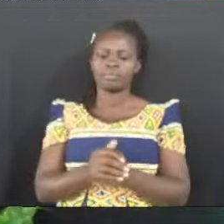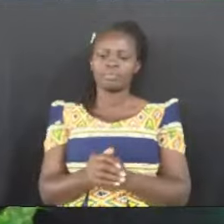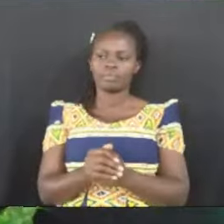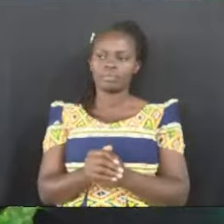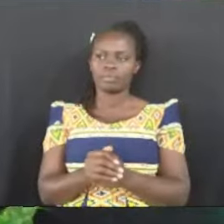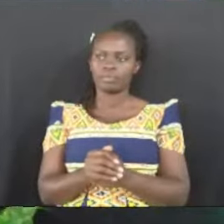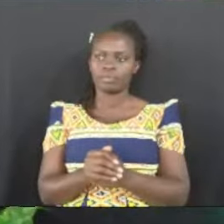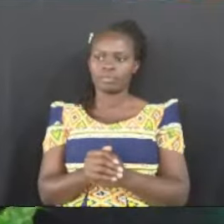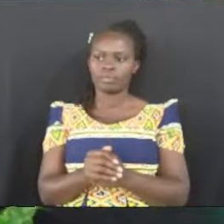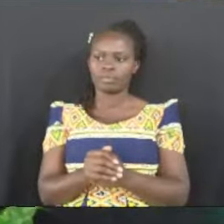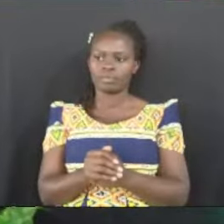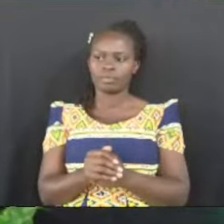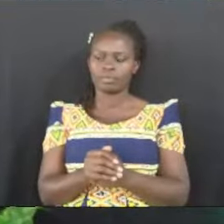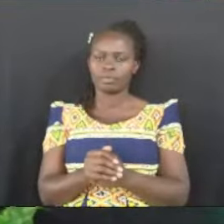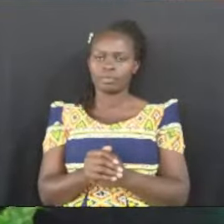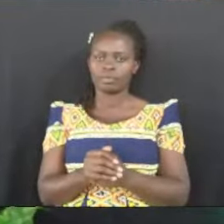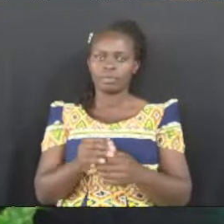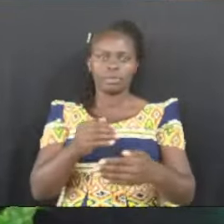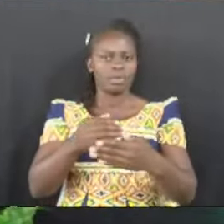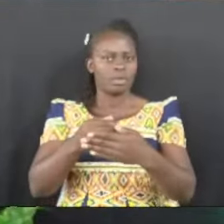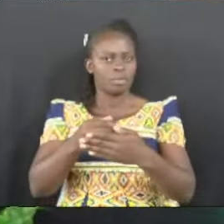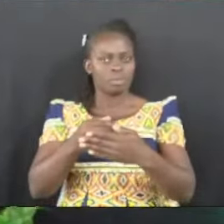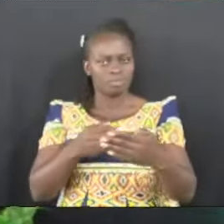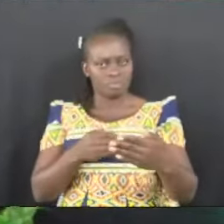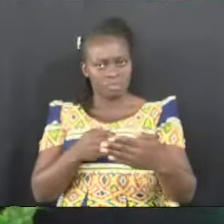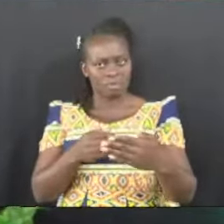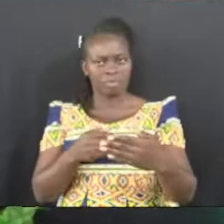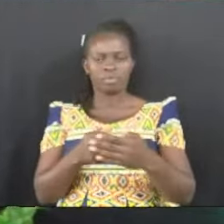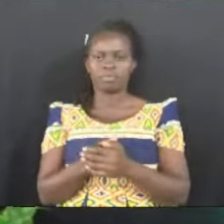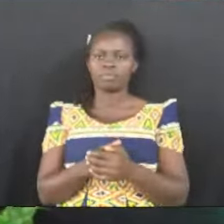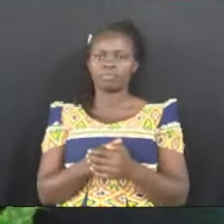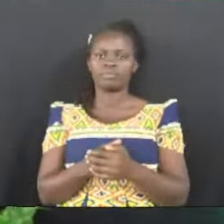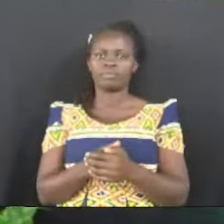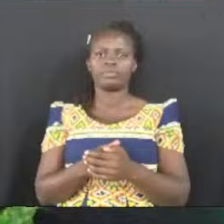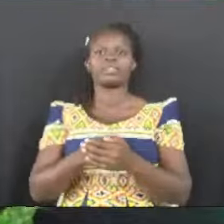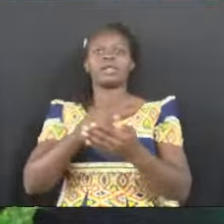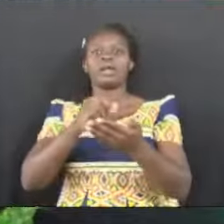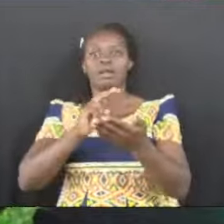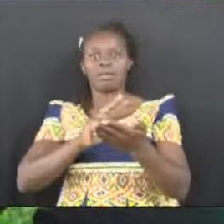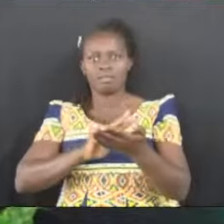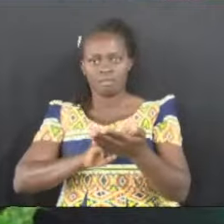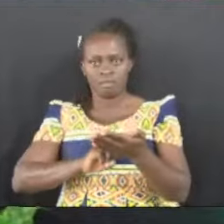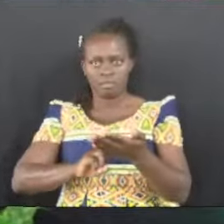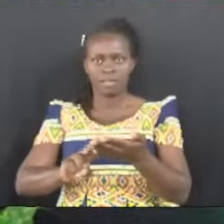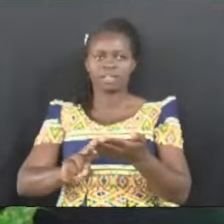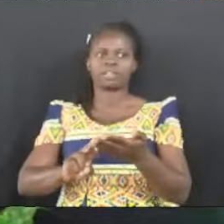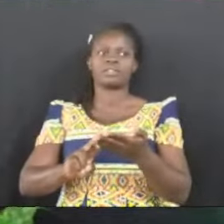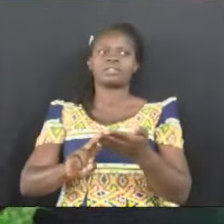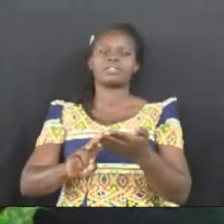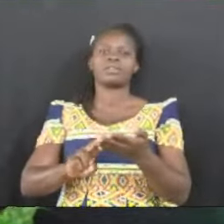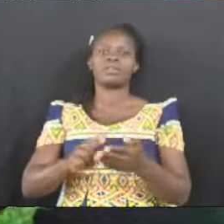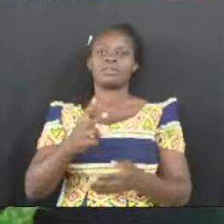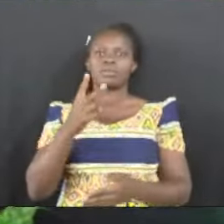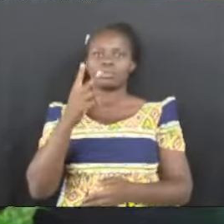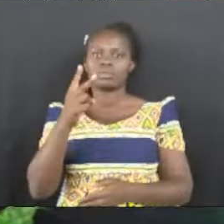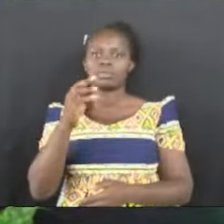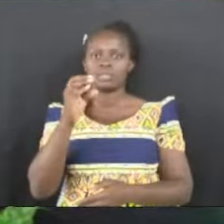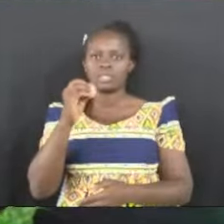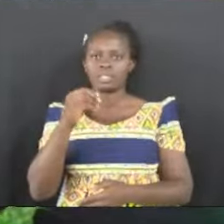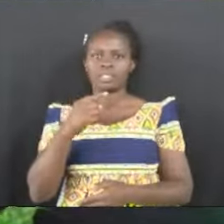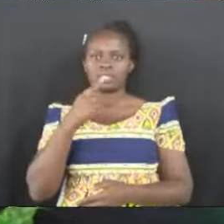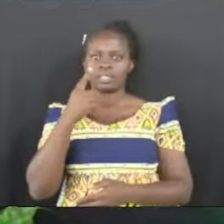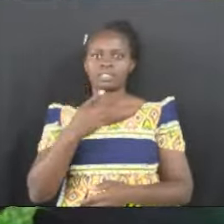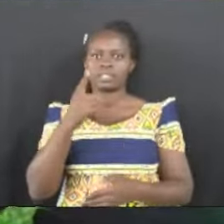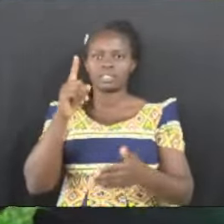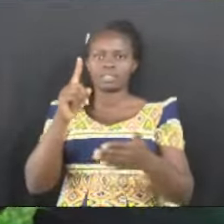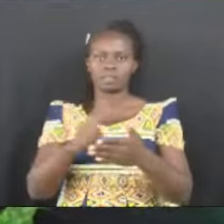and before I develop that, verse 20 now says, teaching them. Probably this is